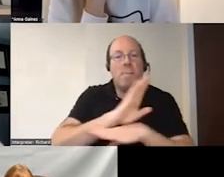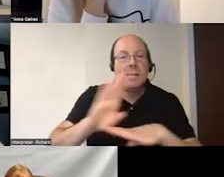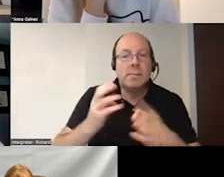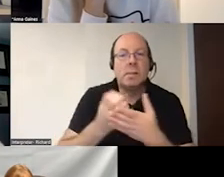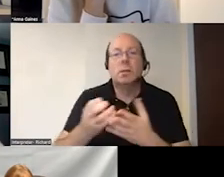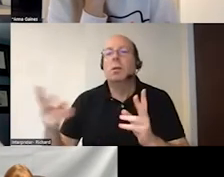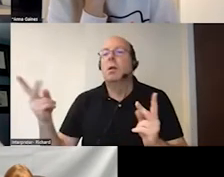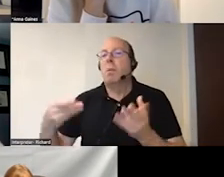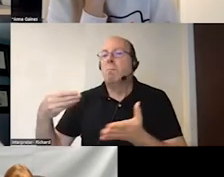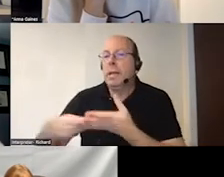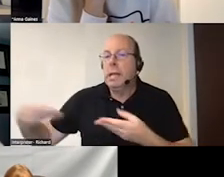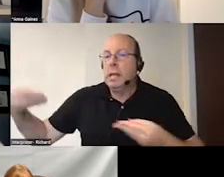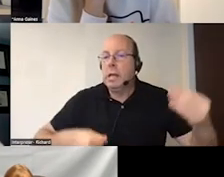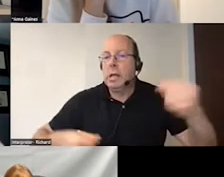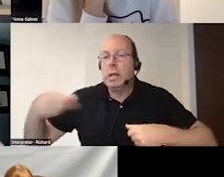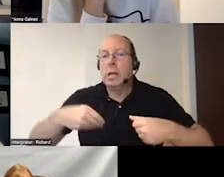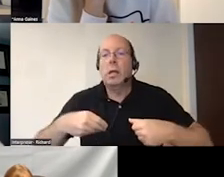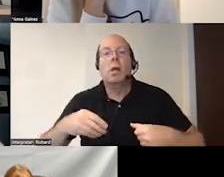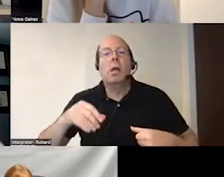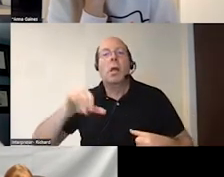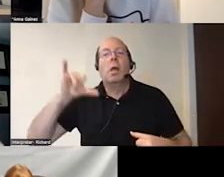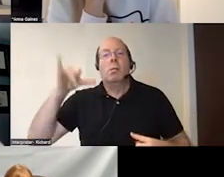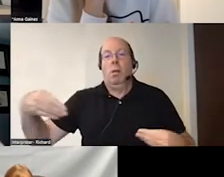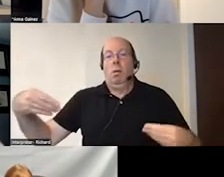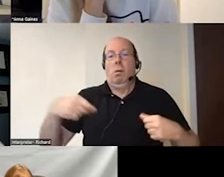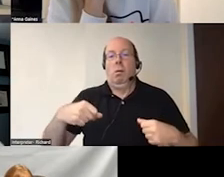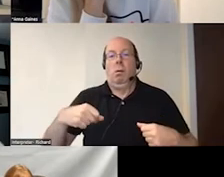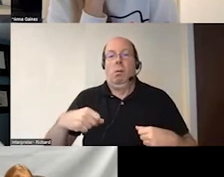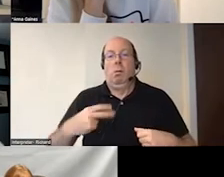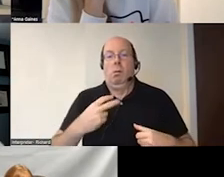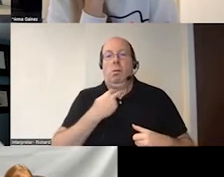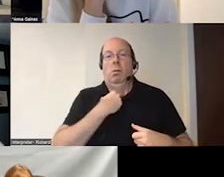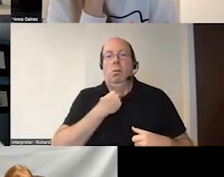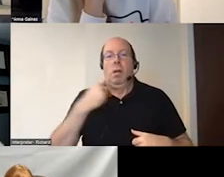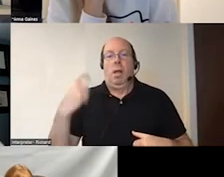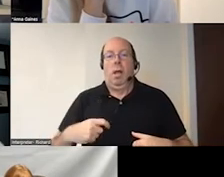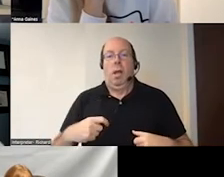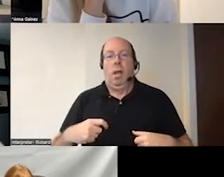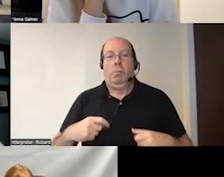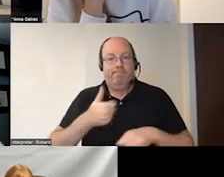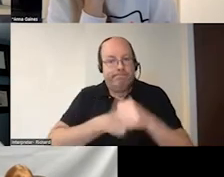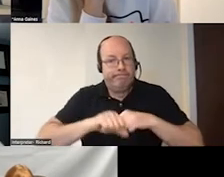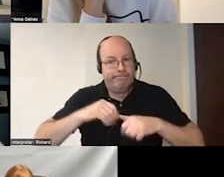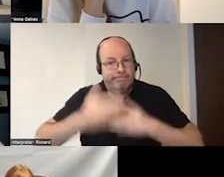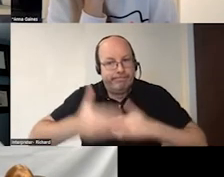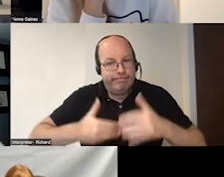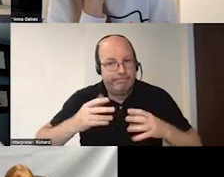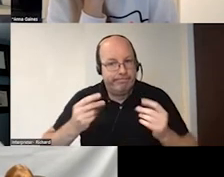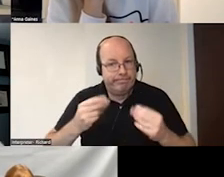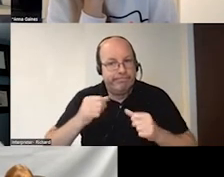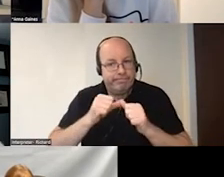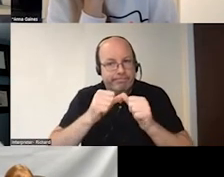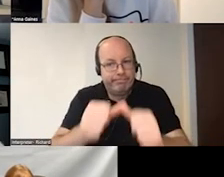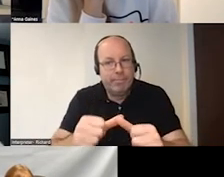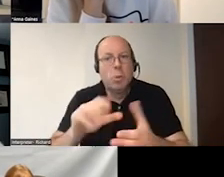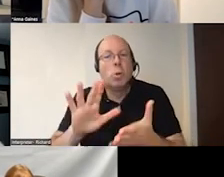funding, etc. That kind of forced us to hustle to make sure we can pay back